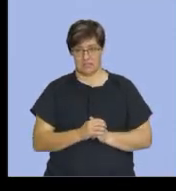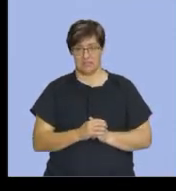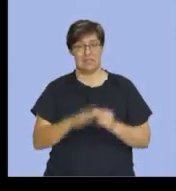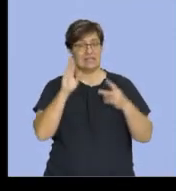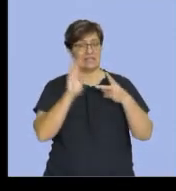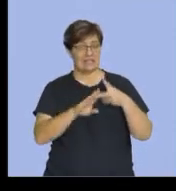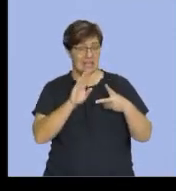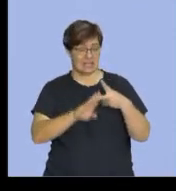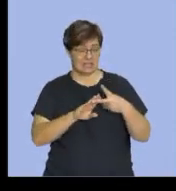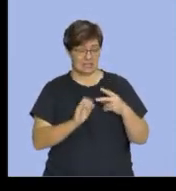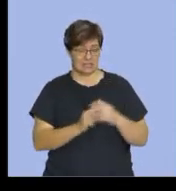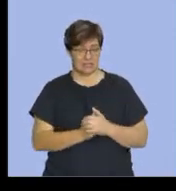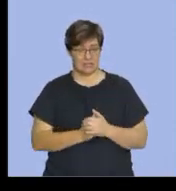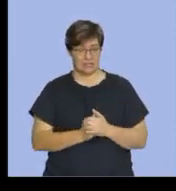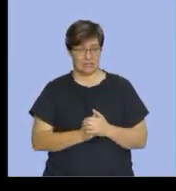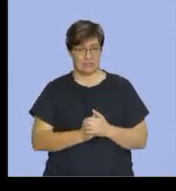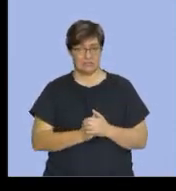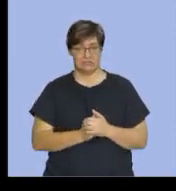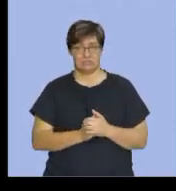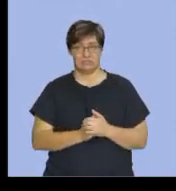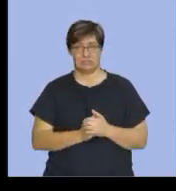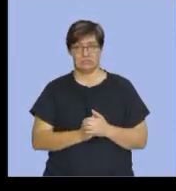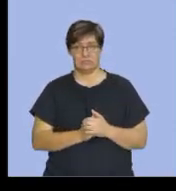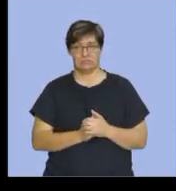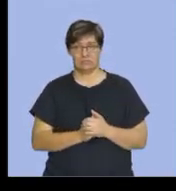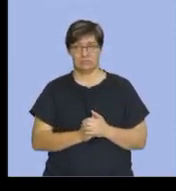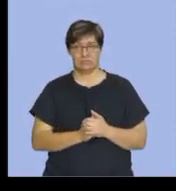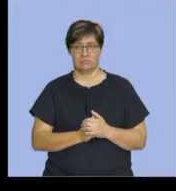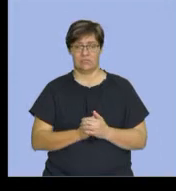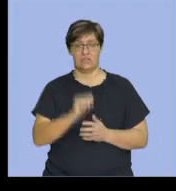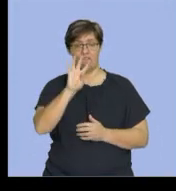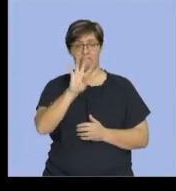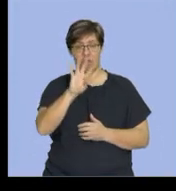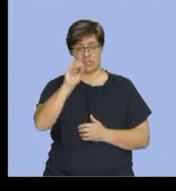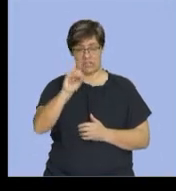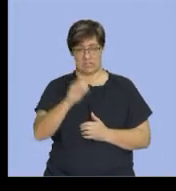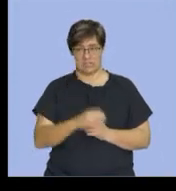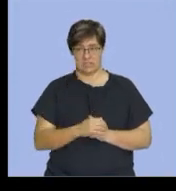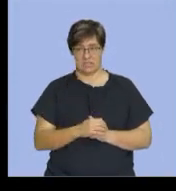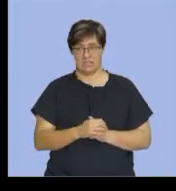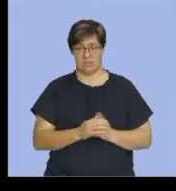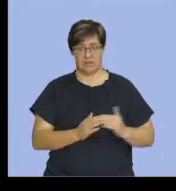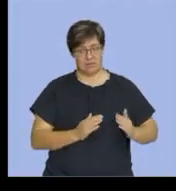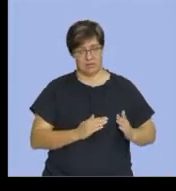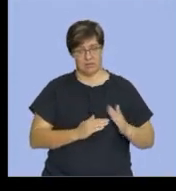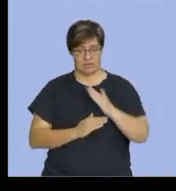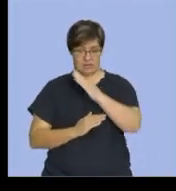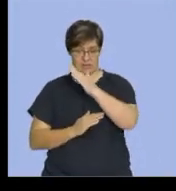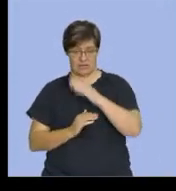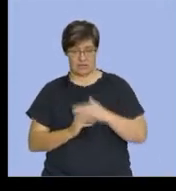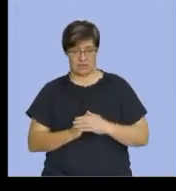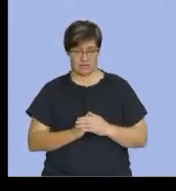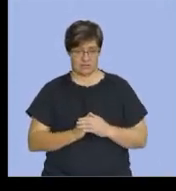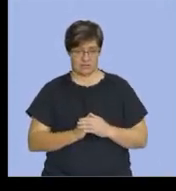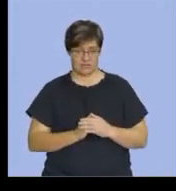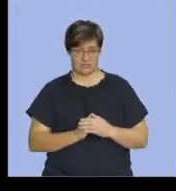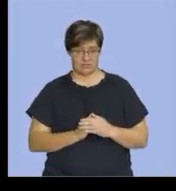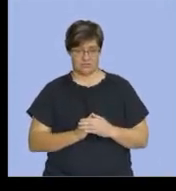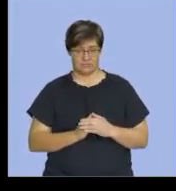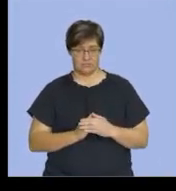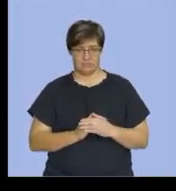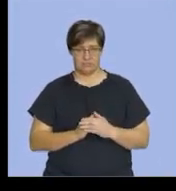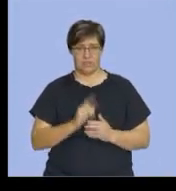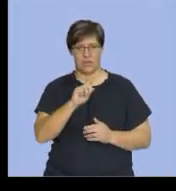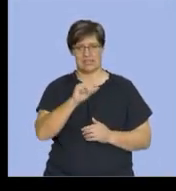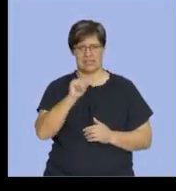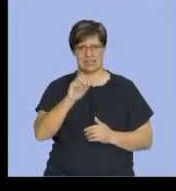use this just so you can see the difference, is 40 degrees. So it goes there. And that's 160. I